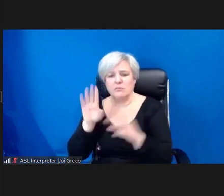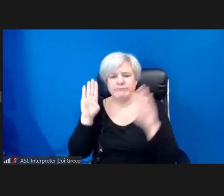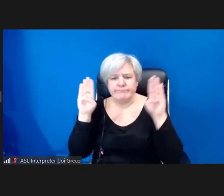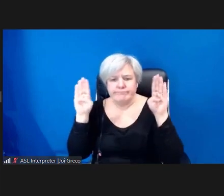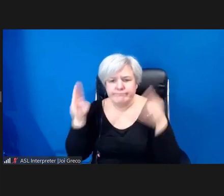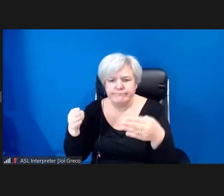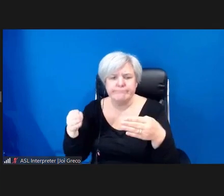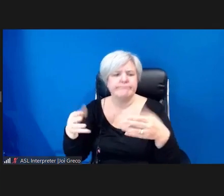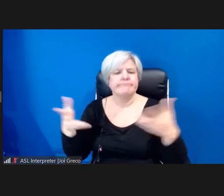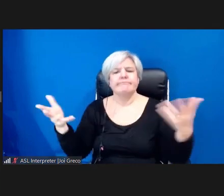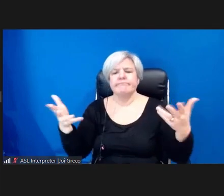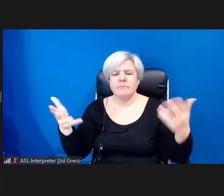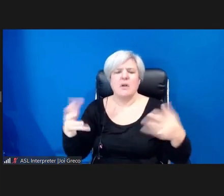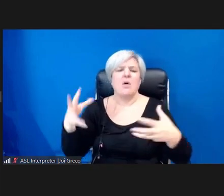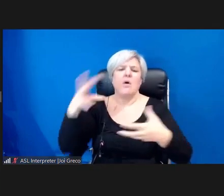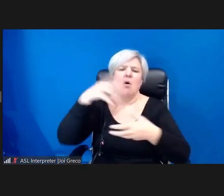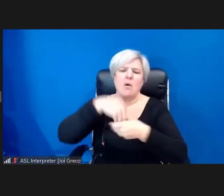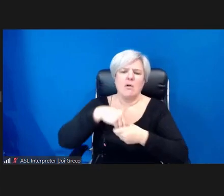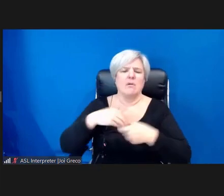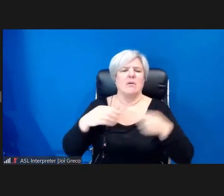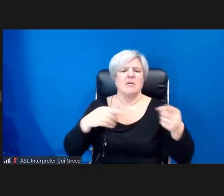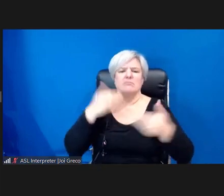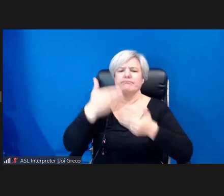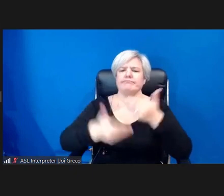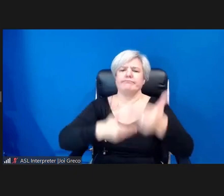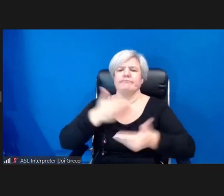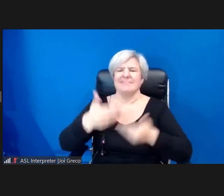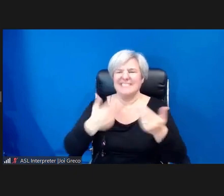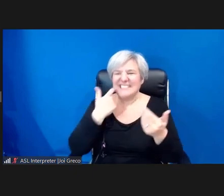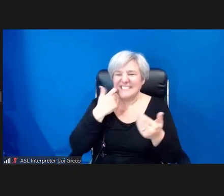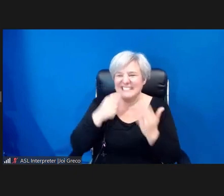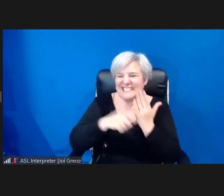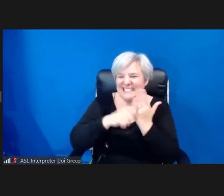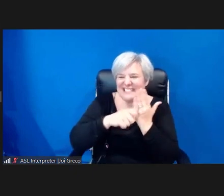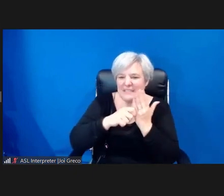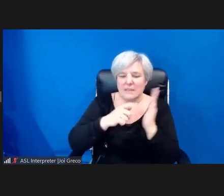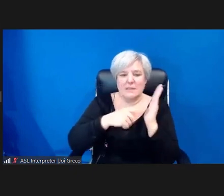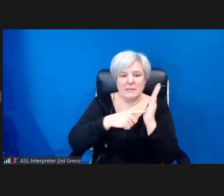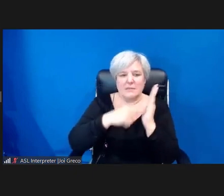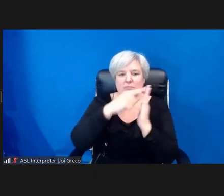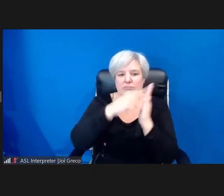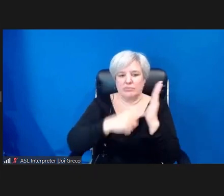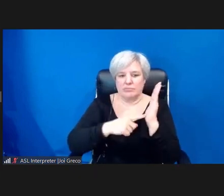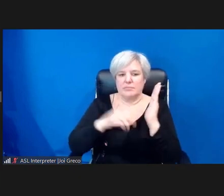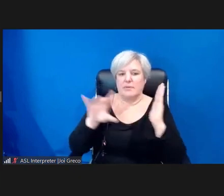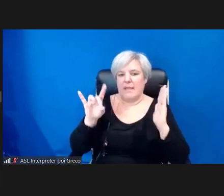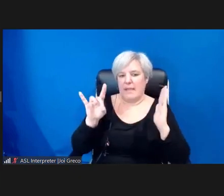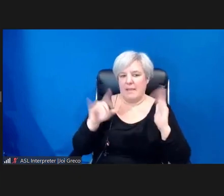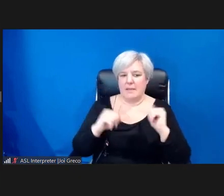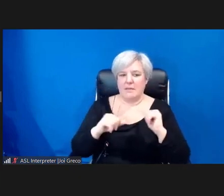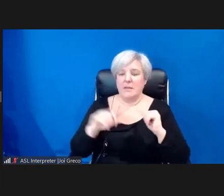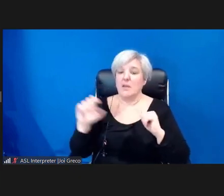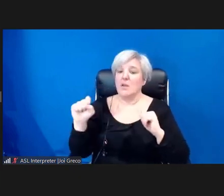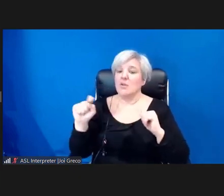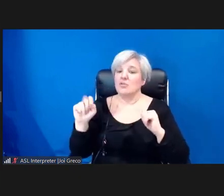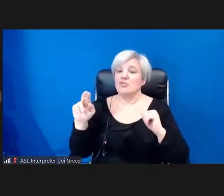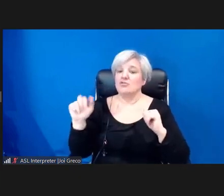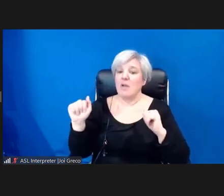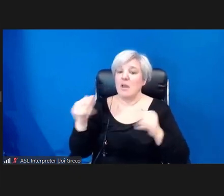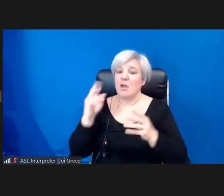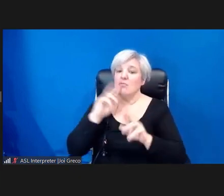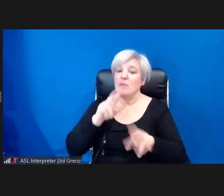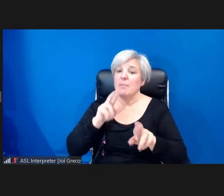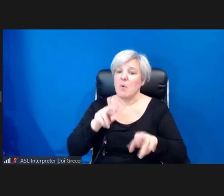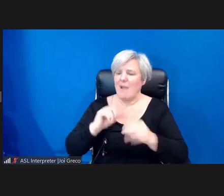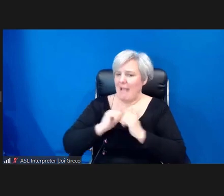as well as an overview of the steps in the guidebook. It has a portal to Strata reporting, so you can